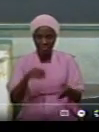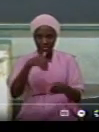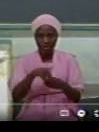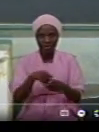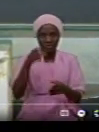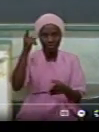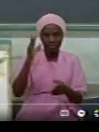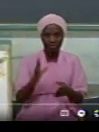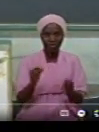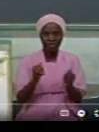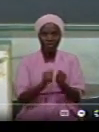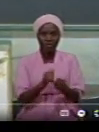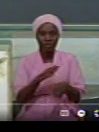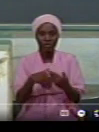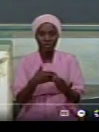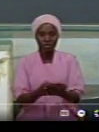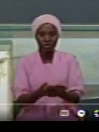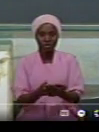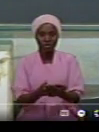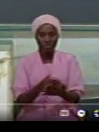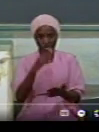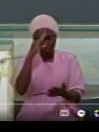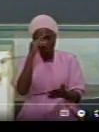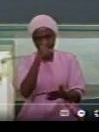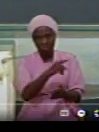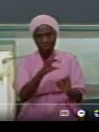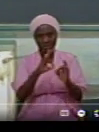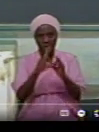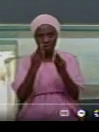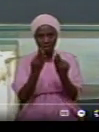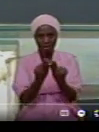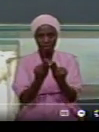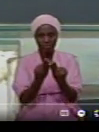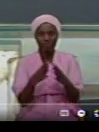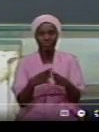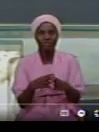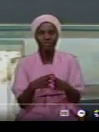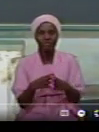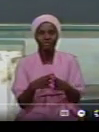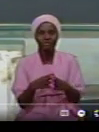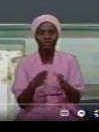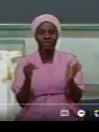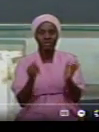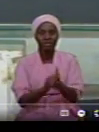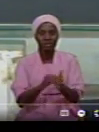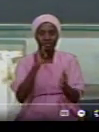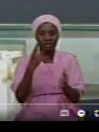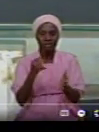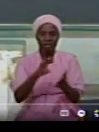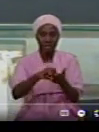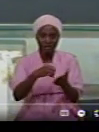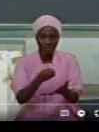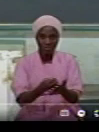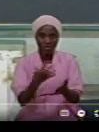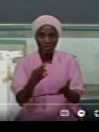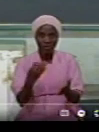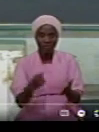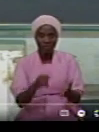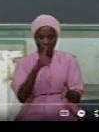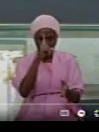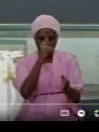with all his house. That's the evidence of the faith.